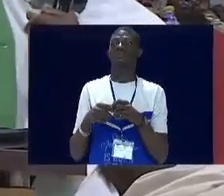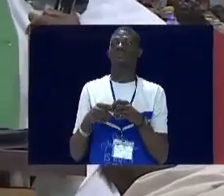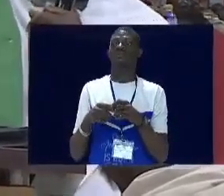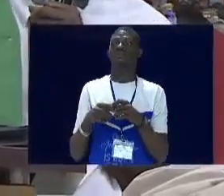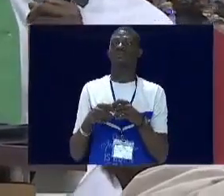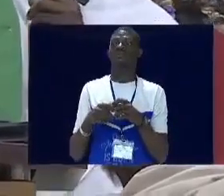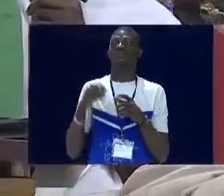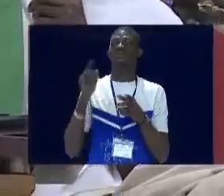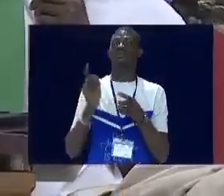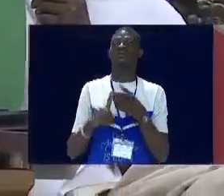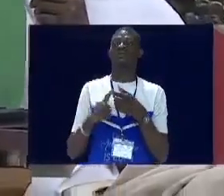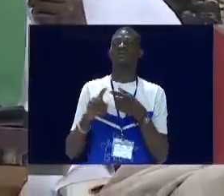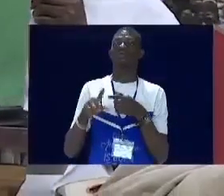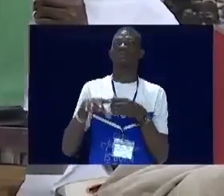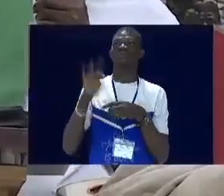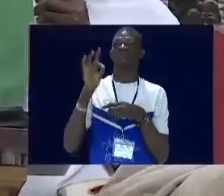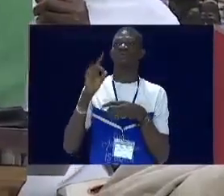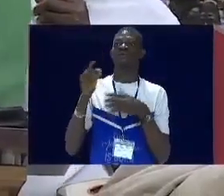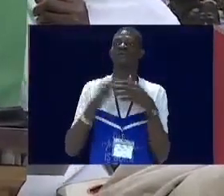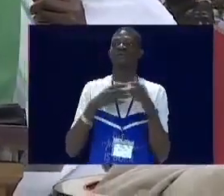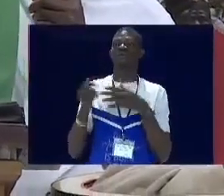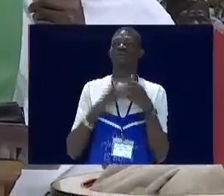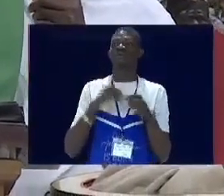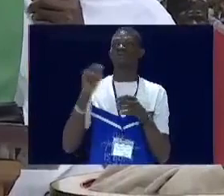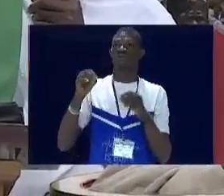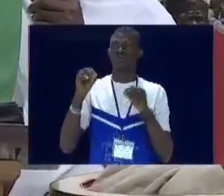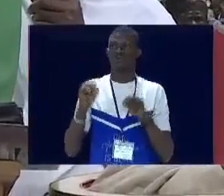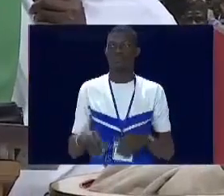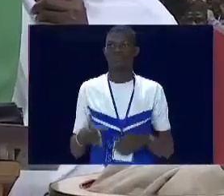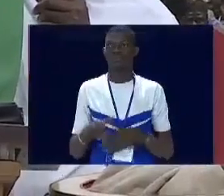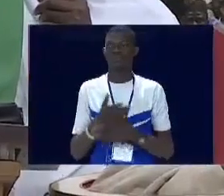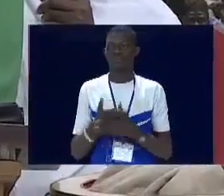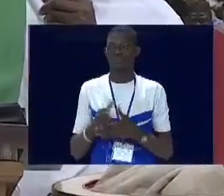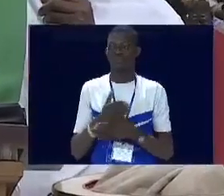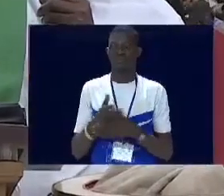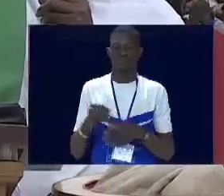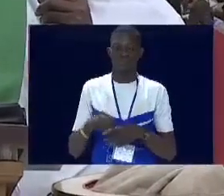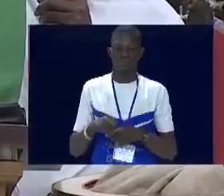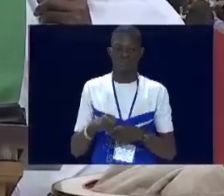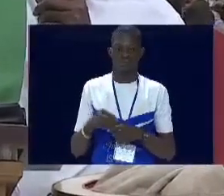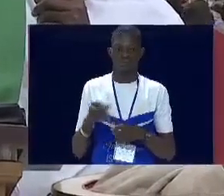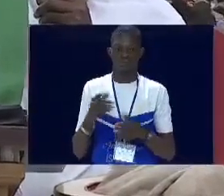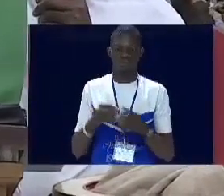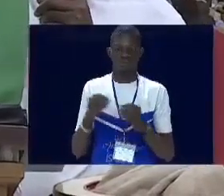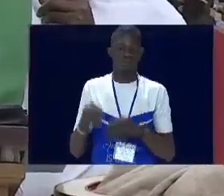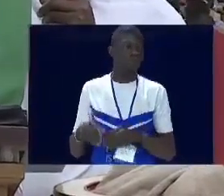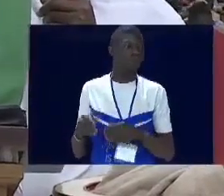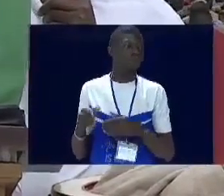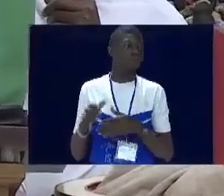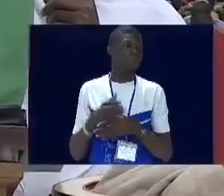to pick what you put between your feet